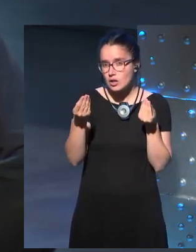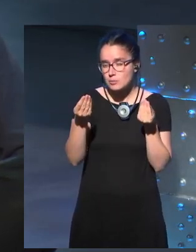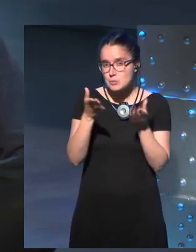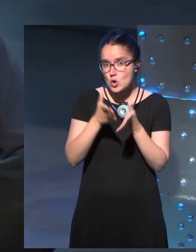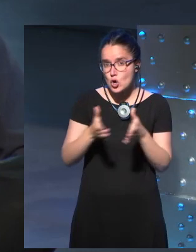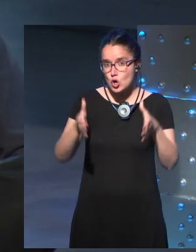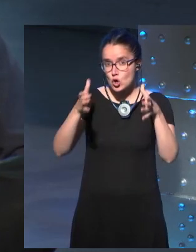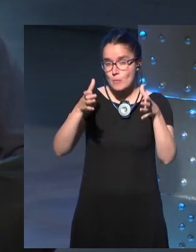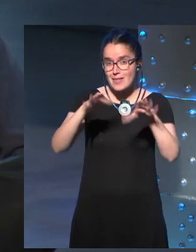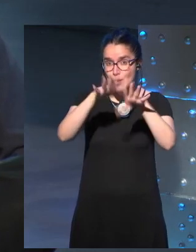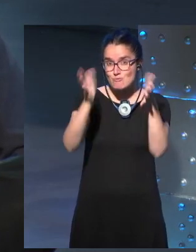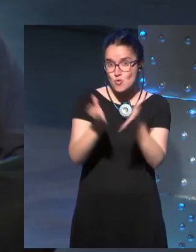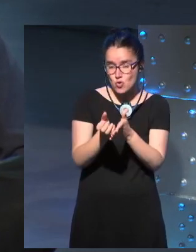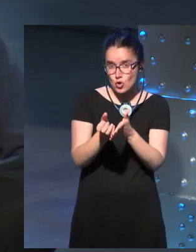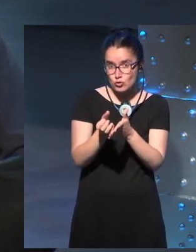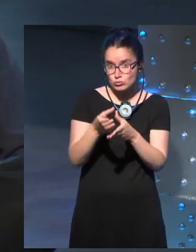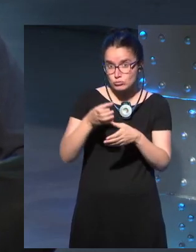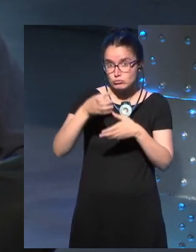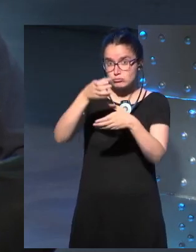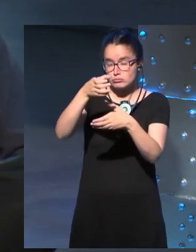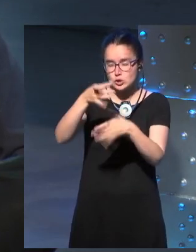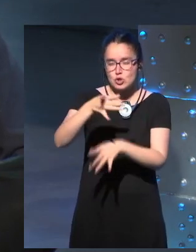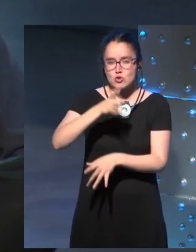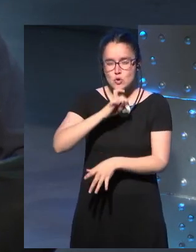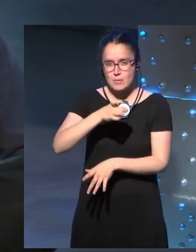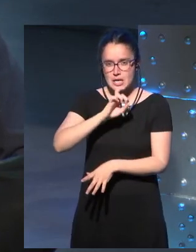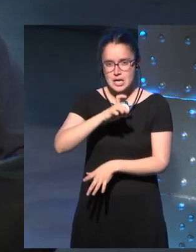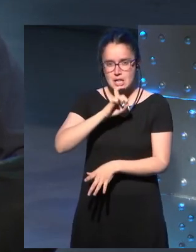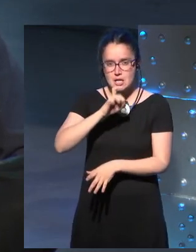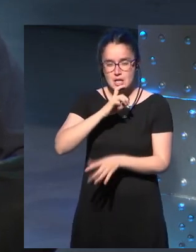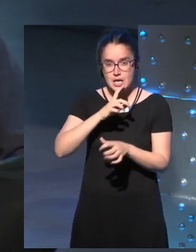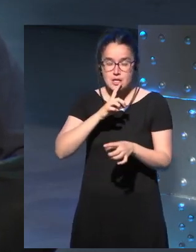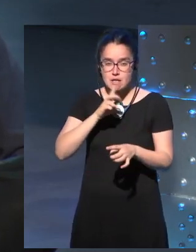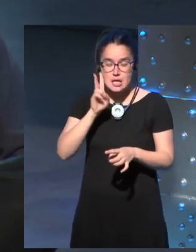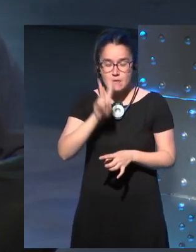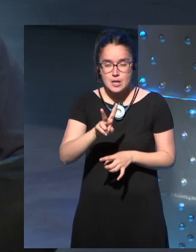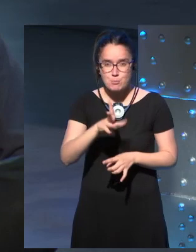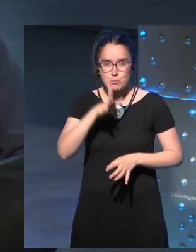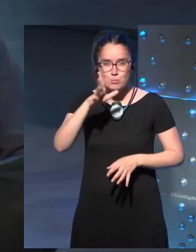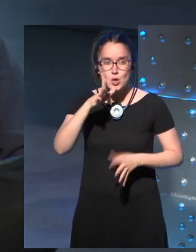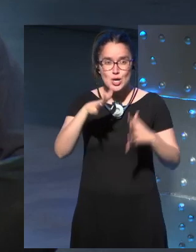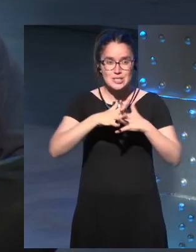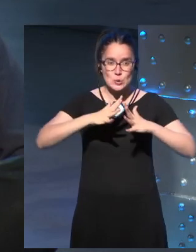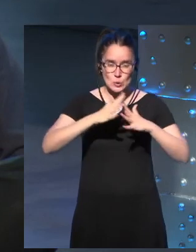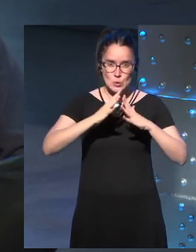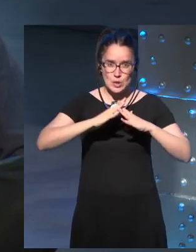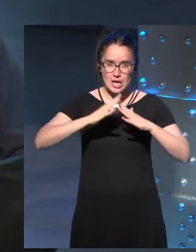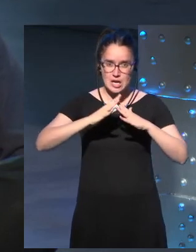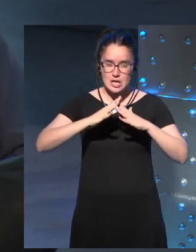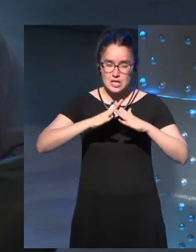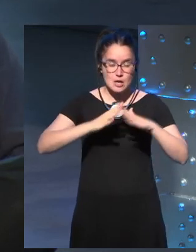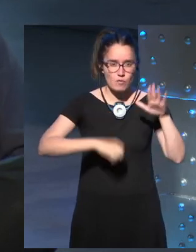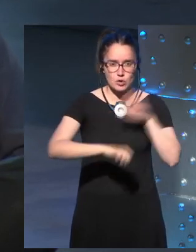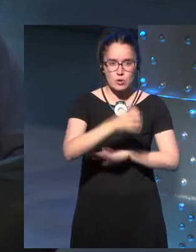fairly hard to look forward to, because the governing structure of football, FIFA,